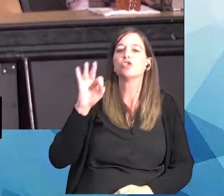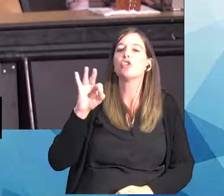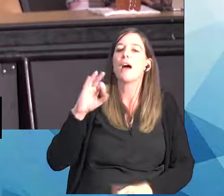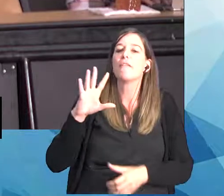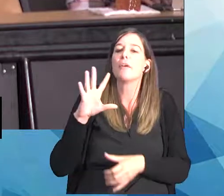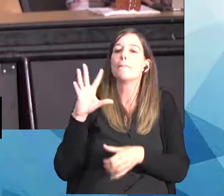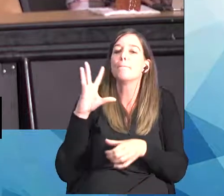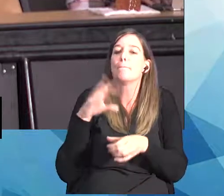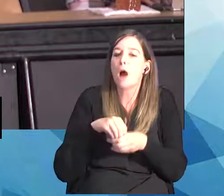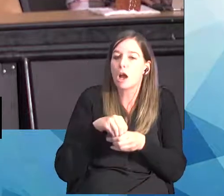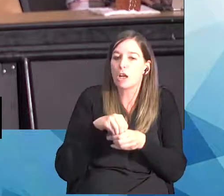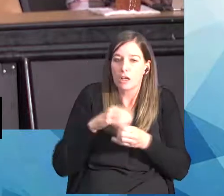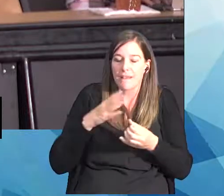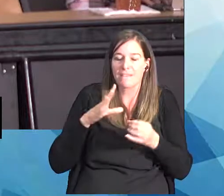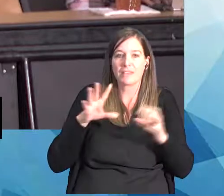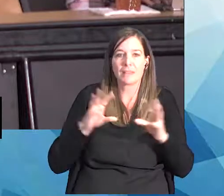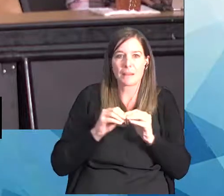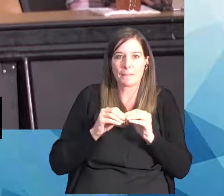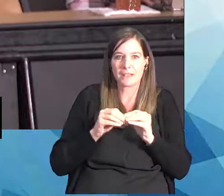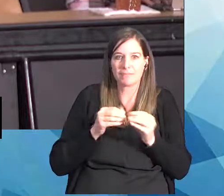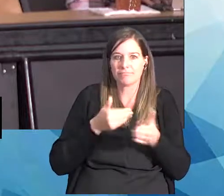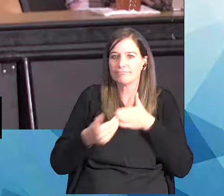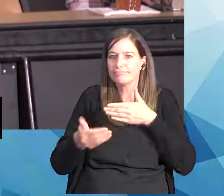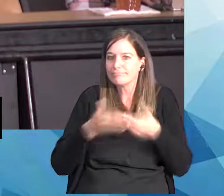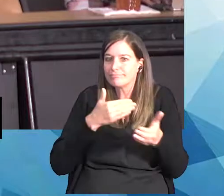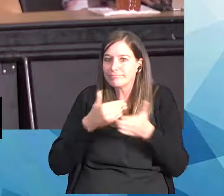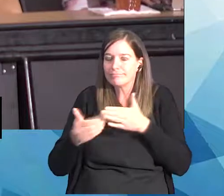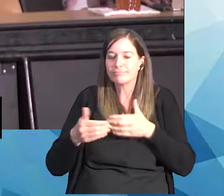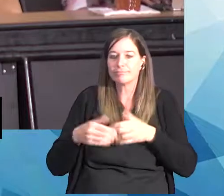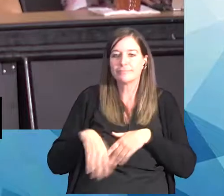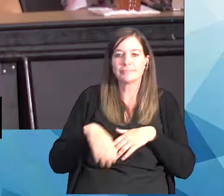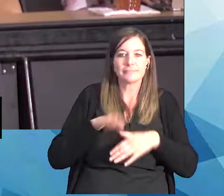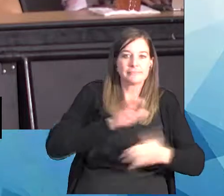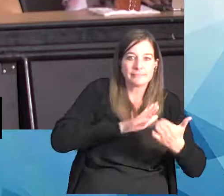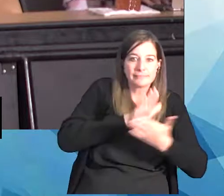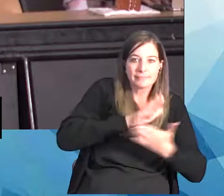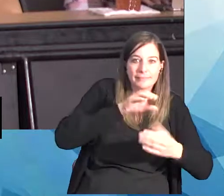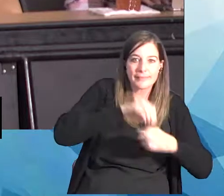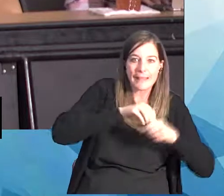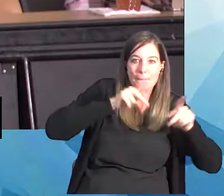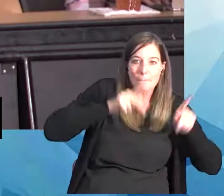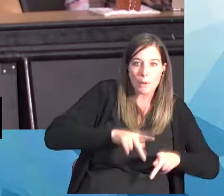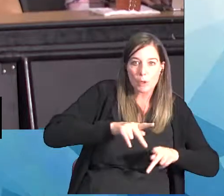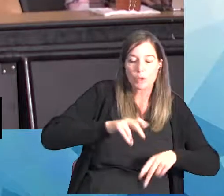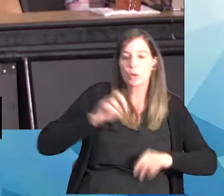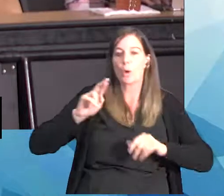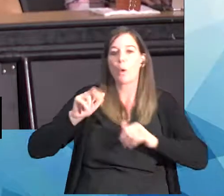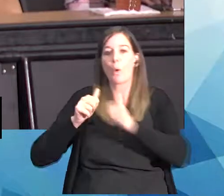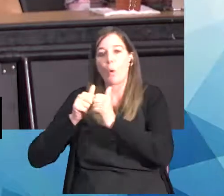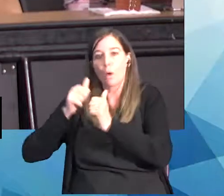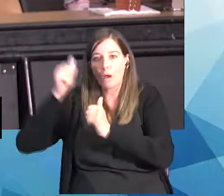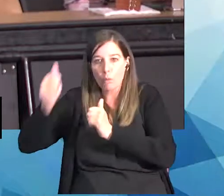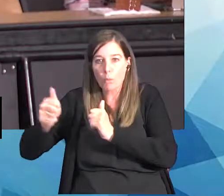whether that's in person or remote, I think we need some sort of minimum attendance.